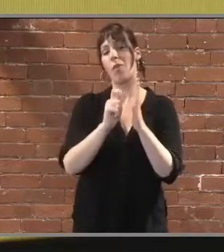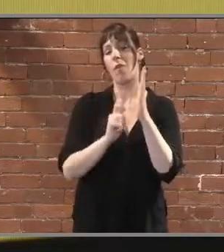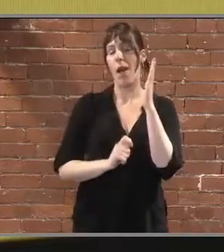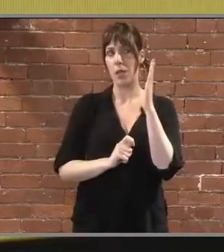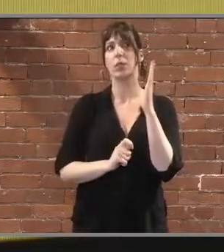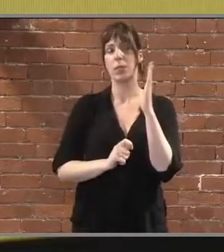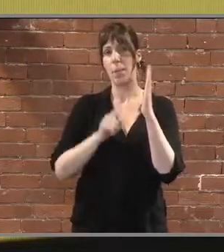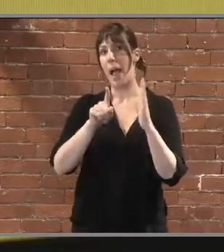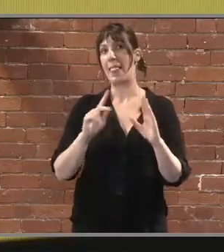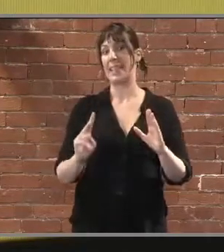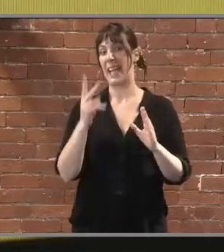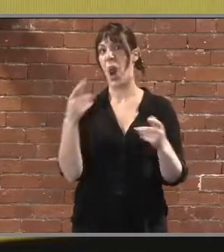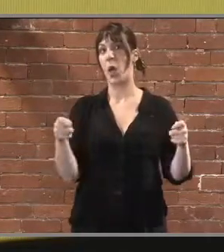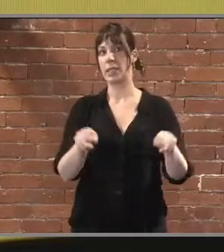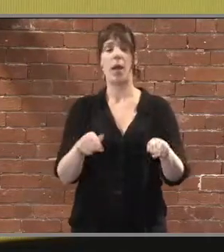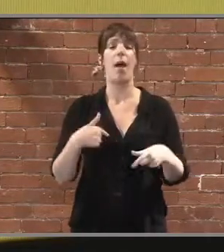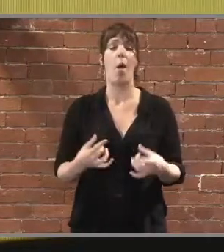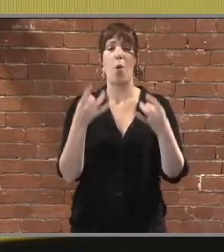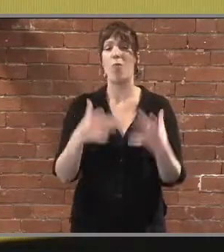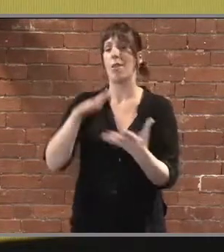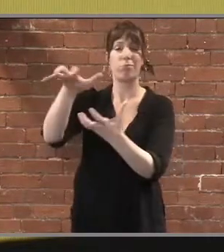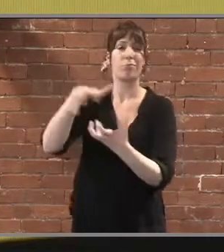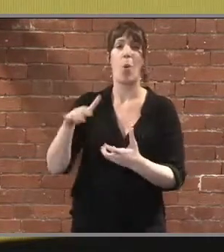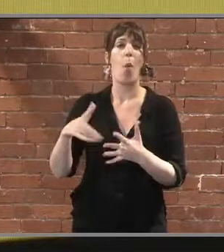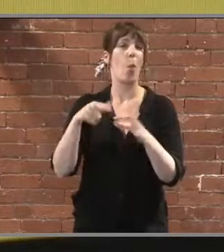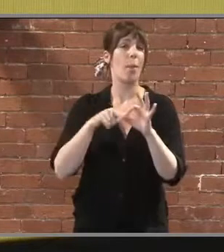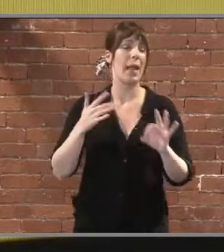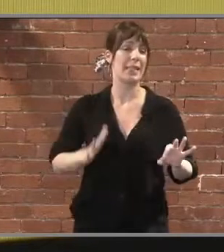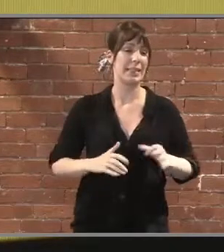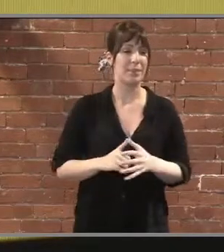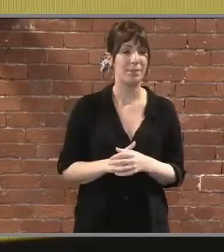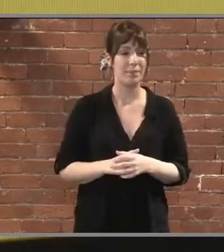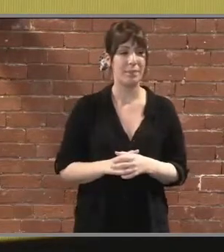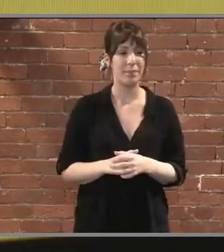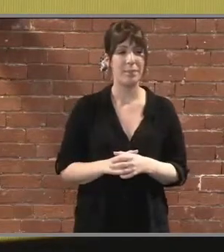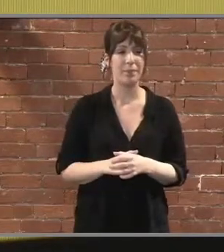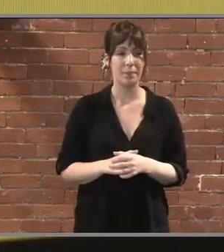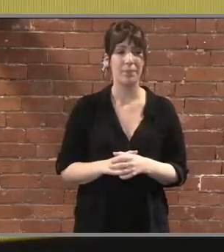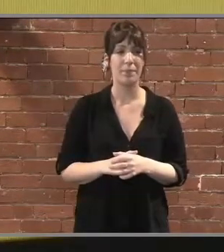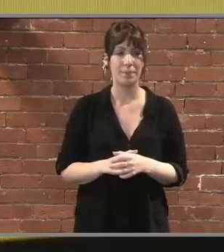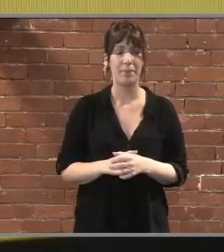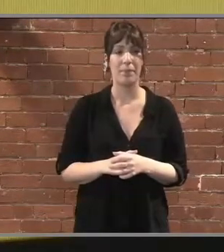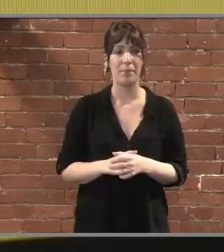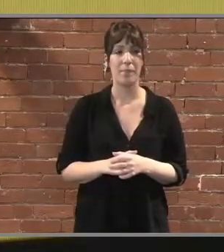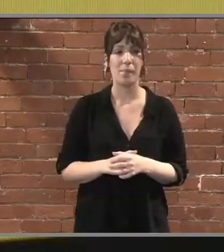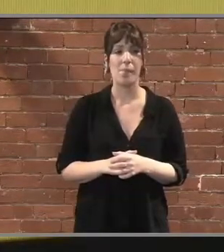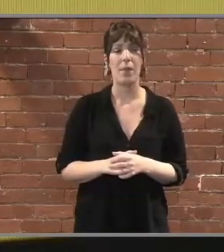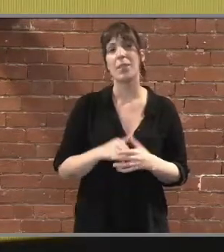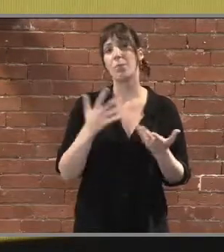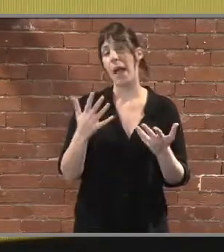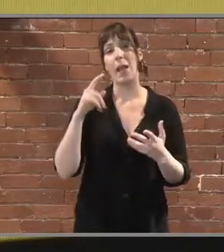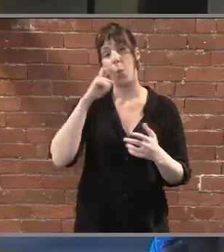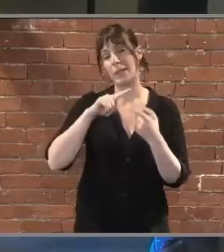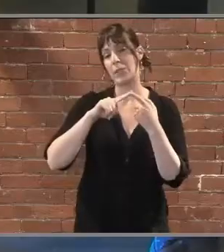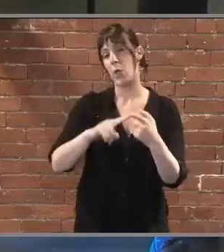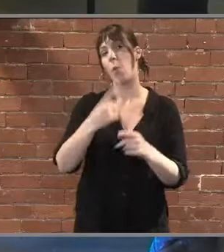lockdown happened, I'd already kitted myself out. That's so good. Yeah, I was like, okay, this is where it's happening for the next year, I guess.